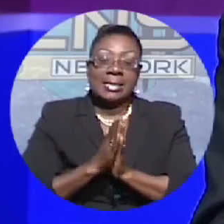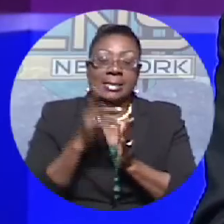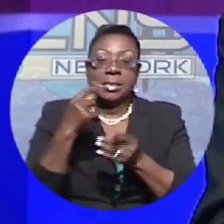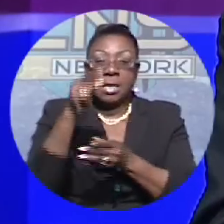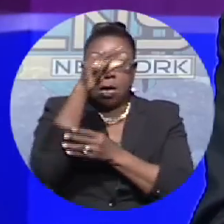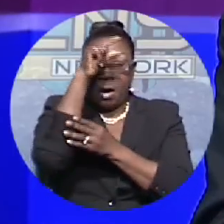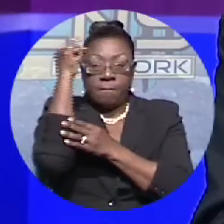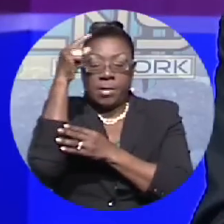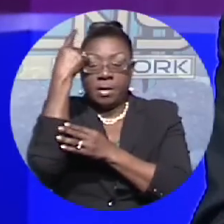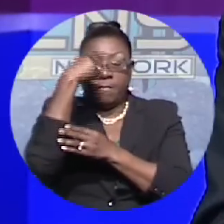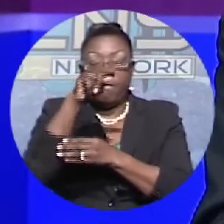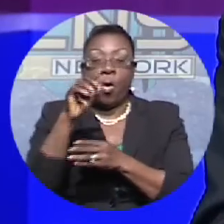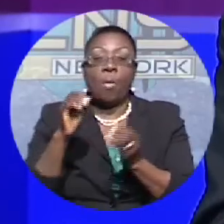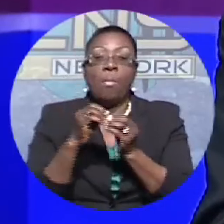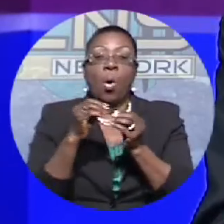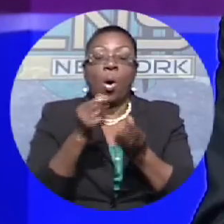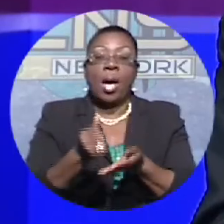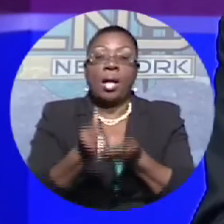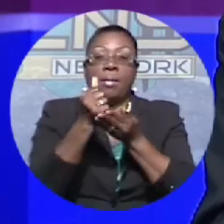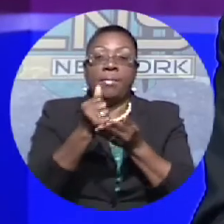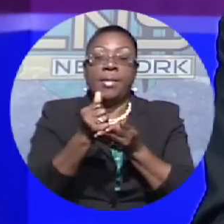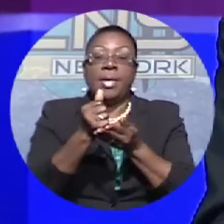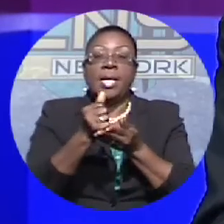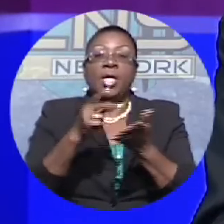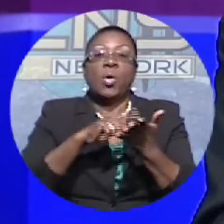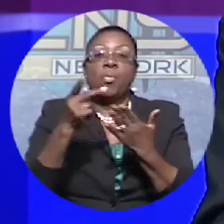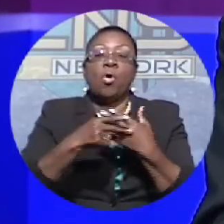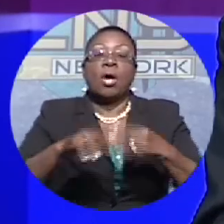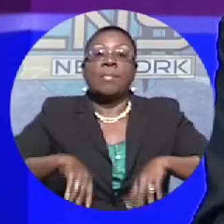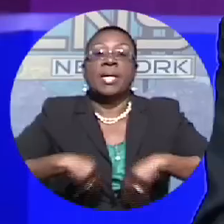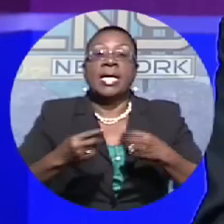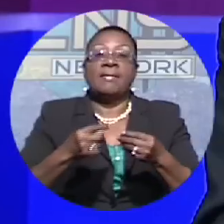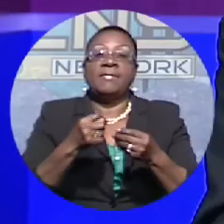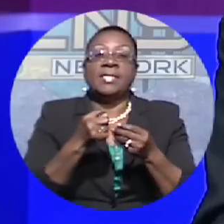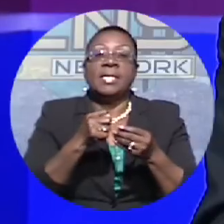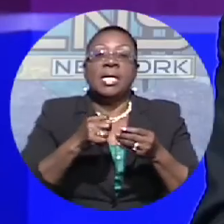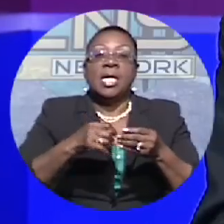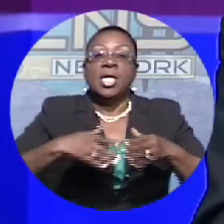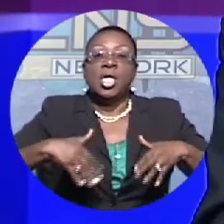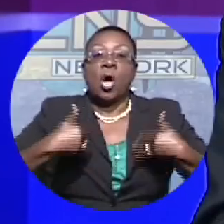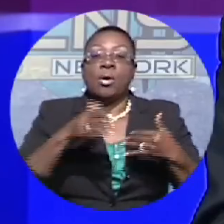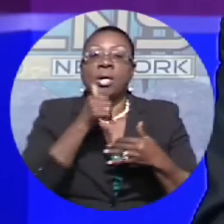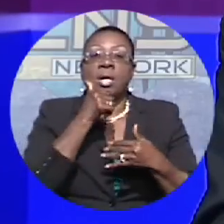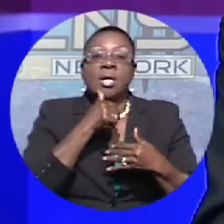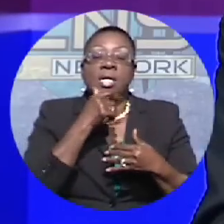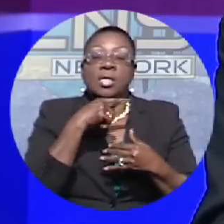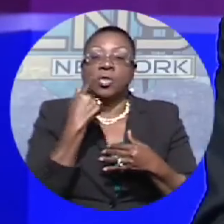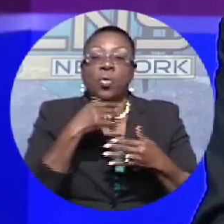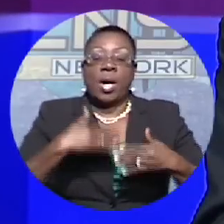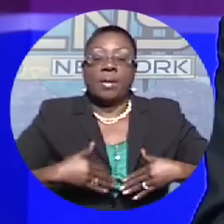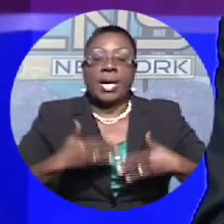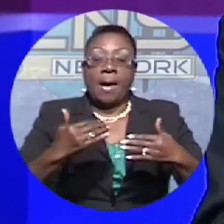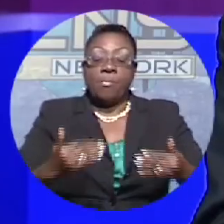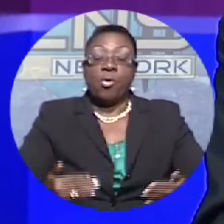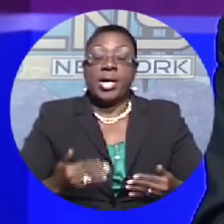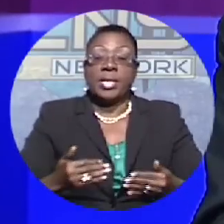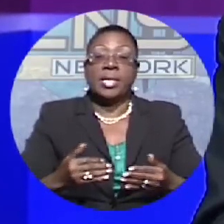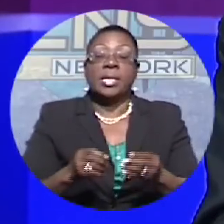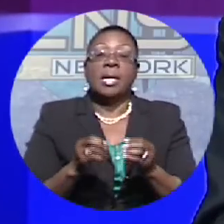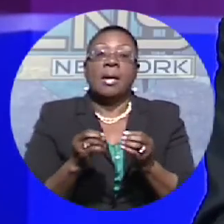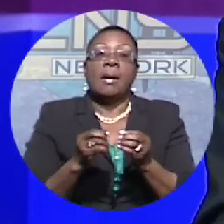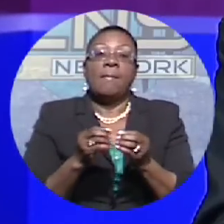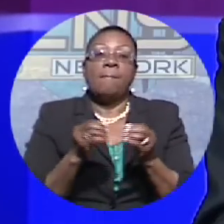its 43rd year, gives teen moms a second chance at continuing their education. And while Archer is pleased with the overall success